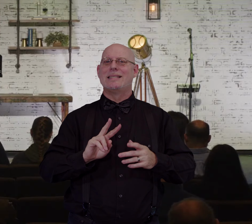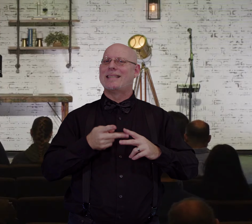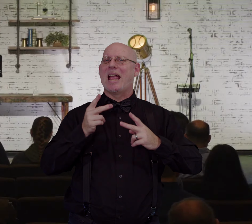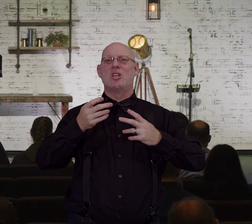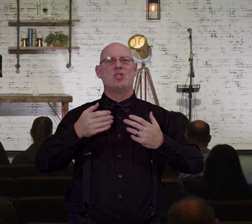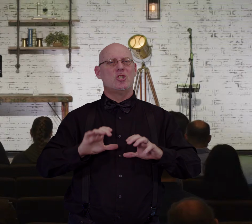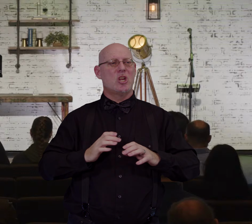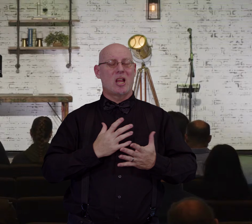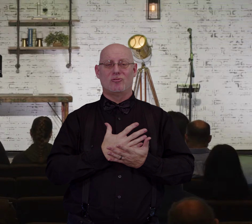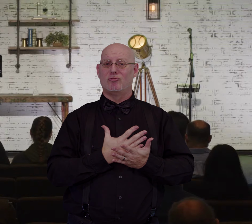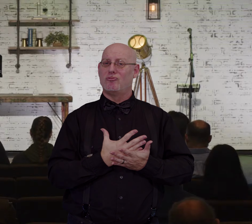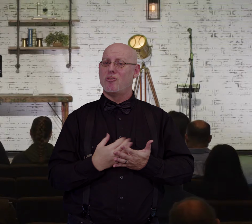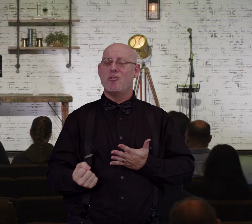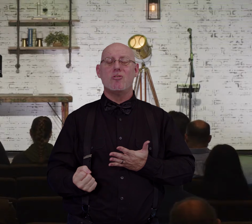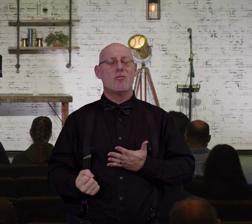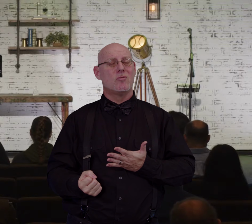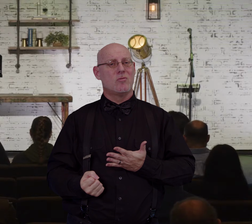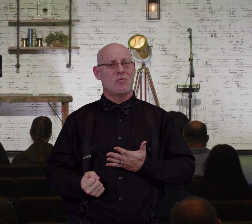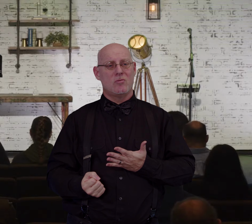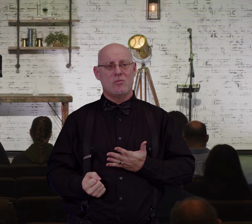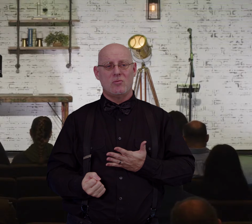second chance.